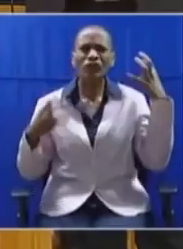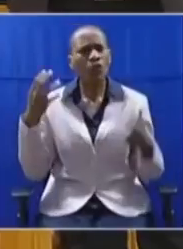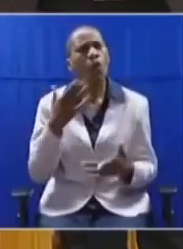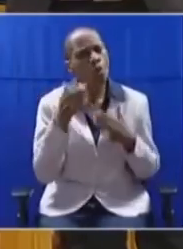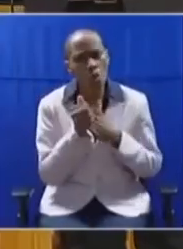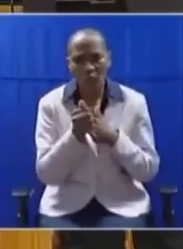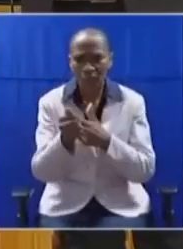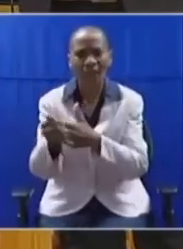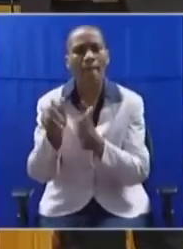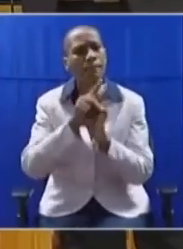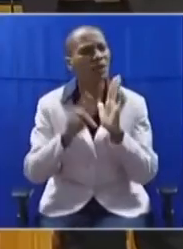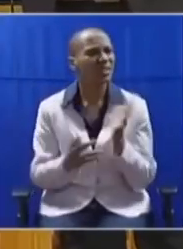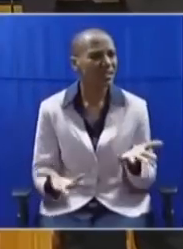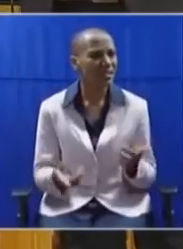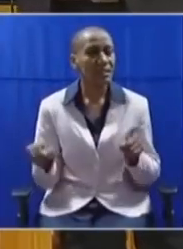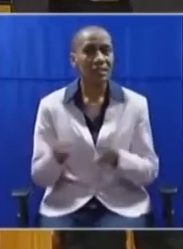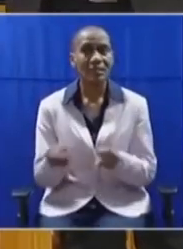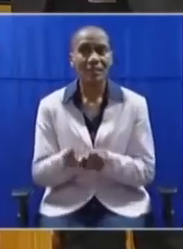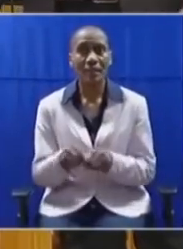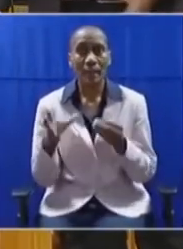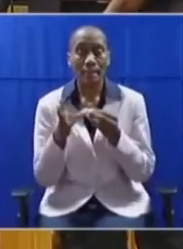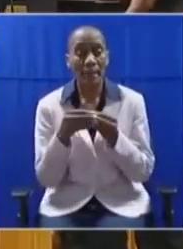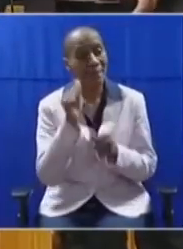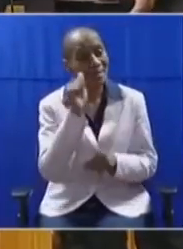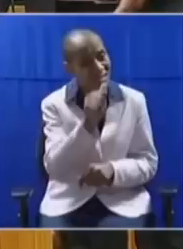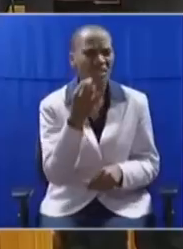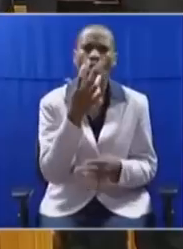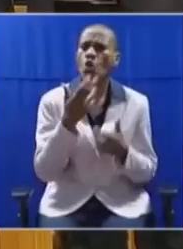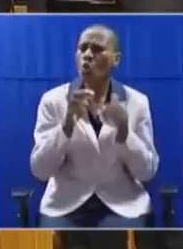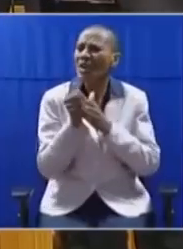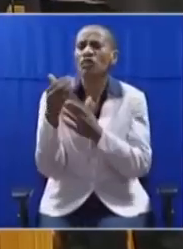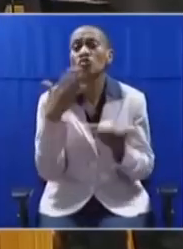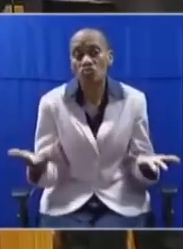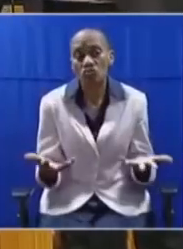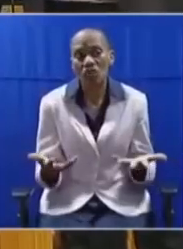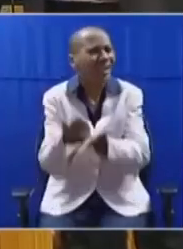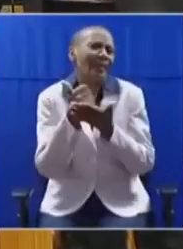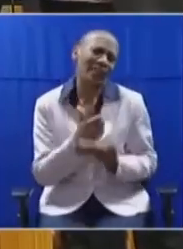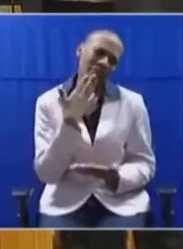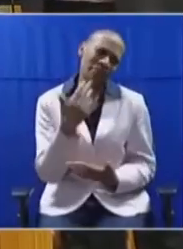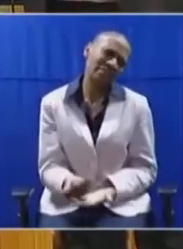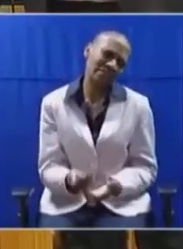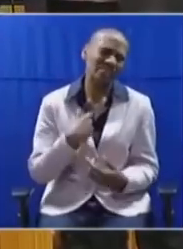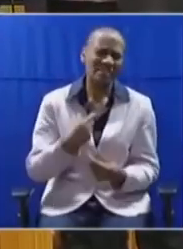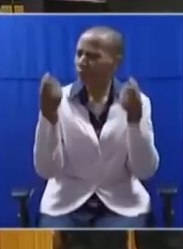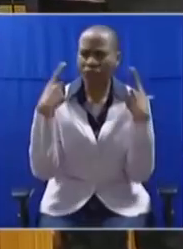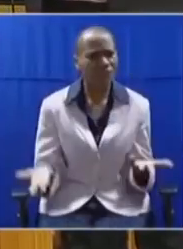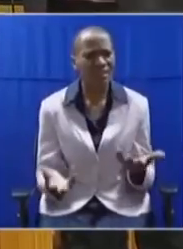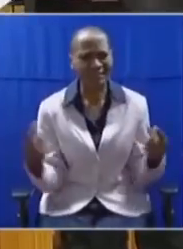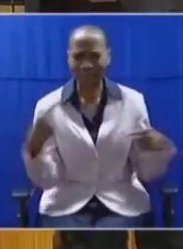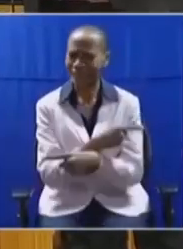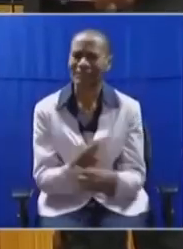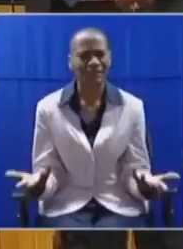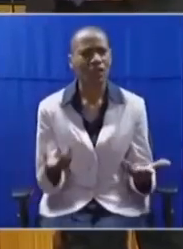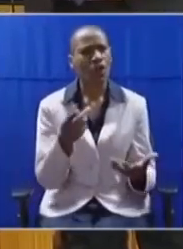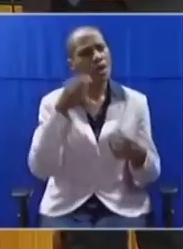policy. Even your greatest cheerleaders are starting to go, who's in charge? Can you help us understand these contradictions as to